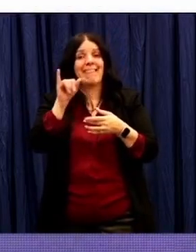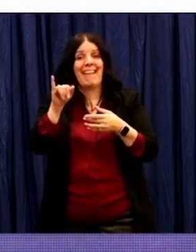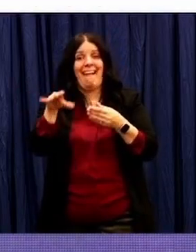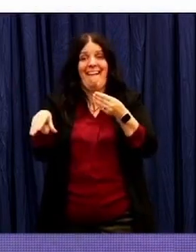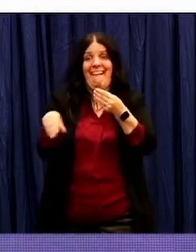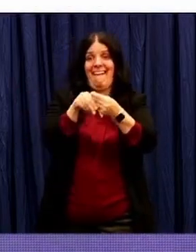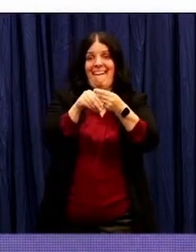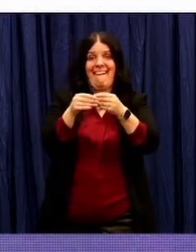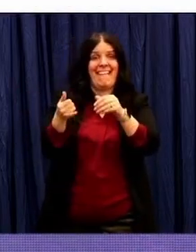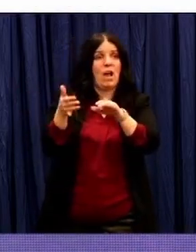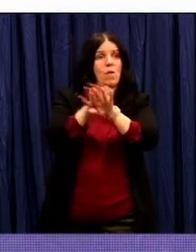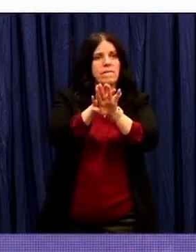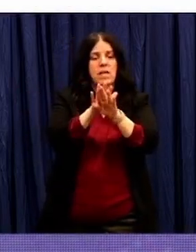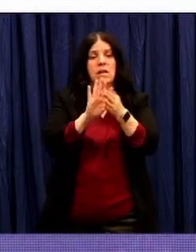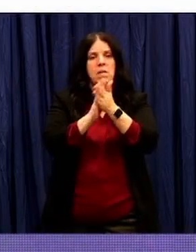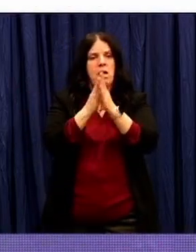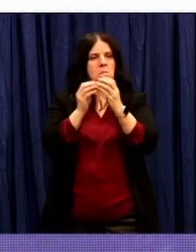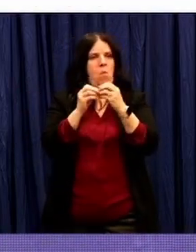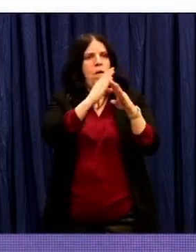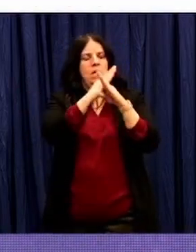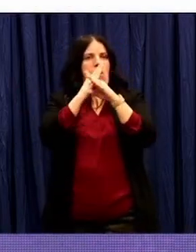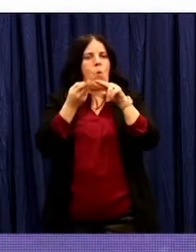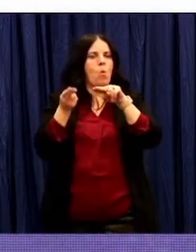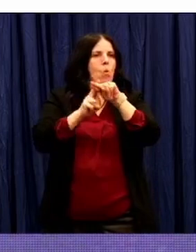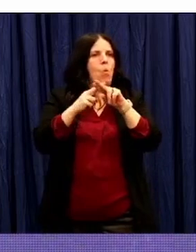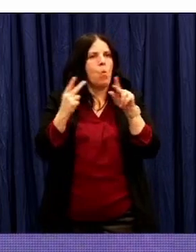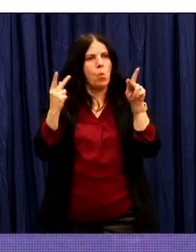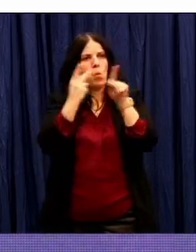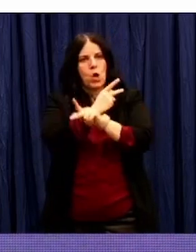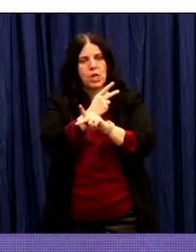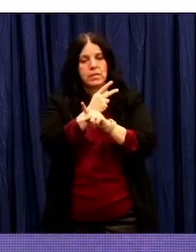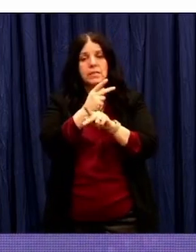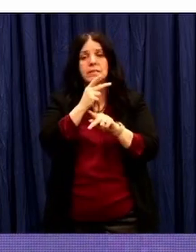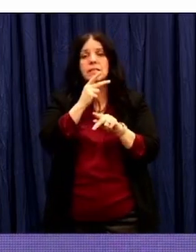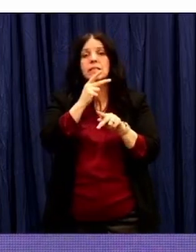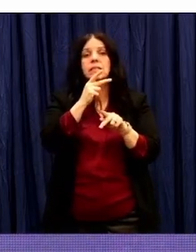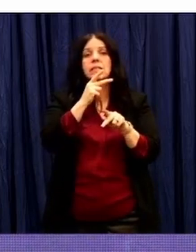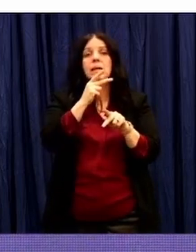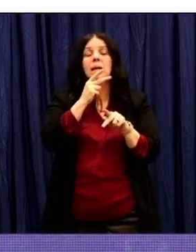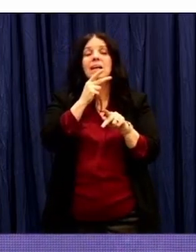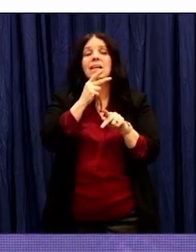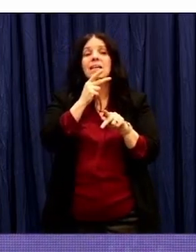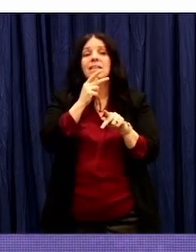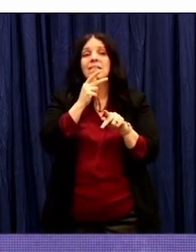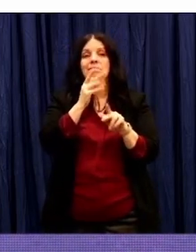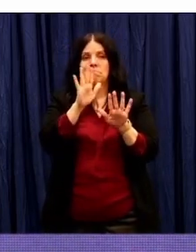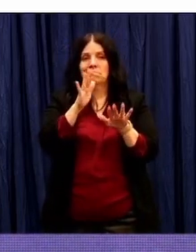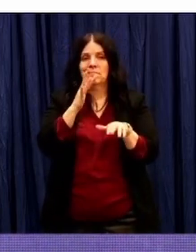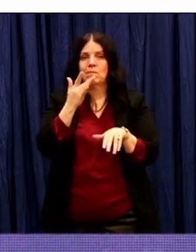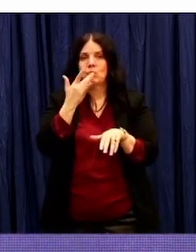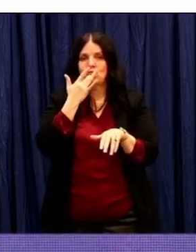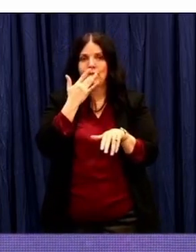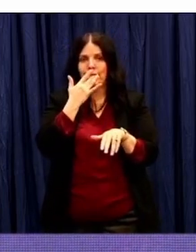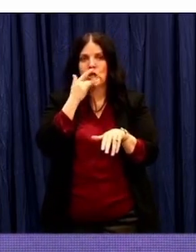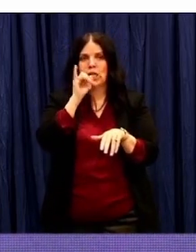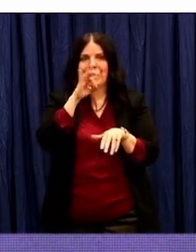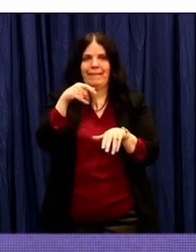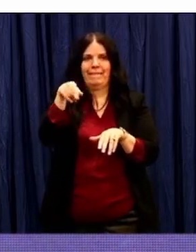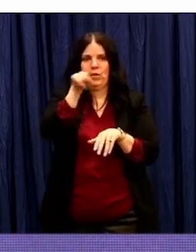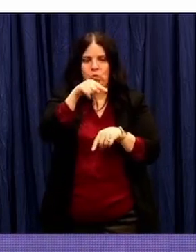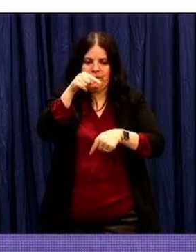with access than if the digital content was created